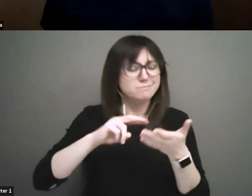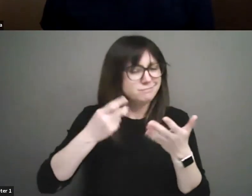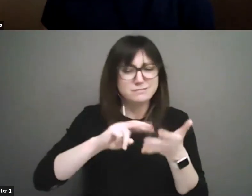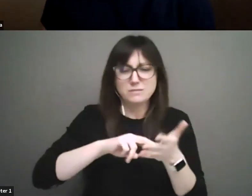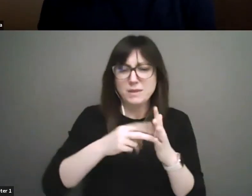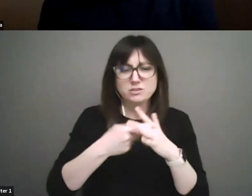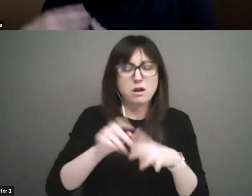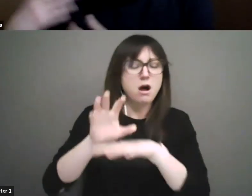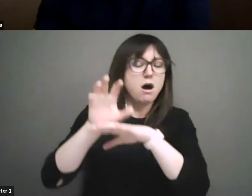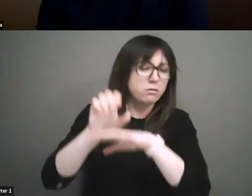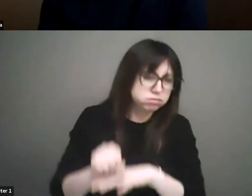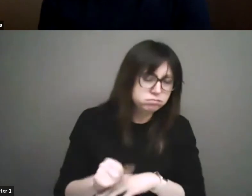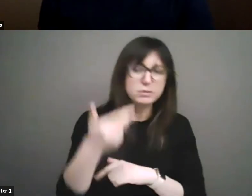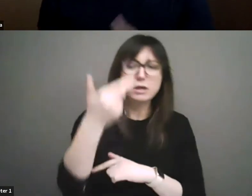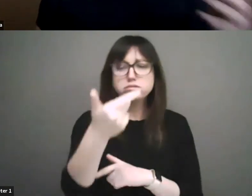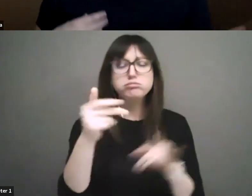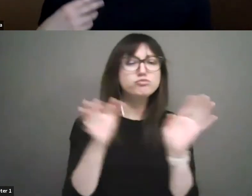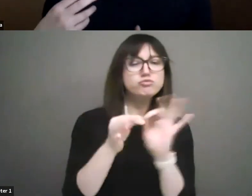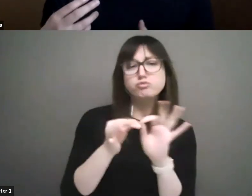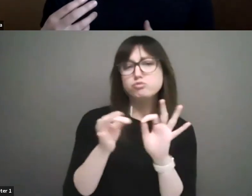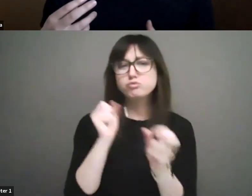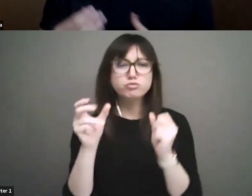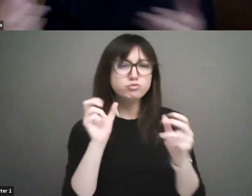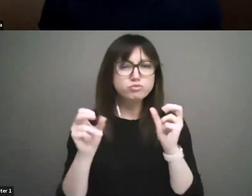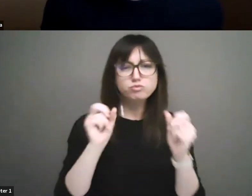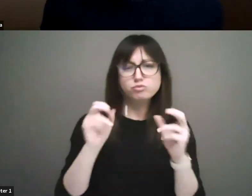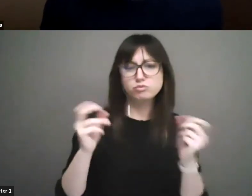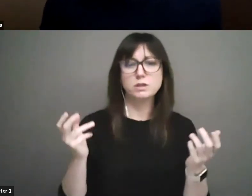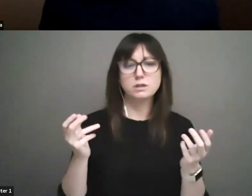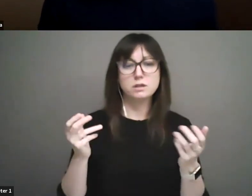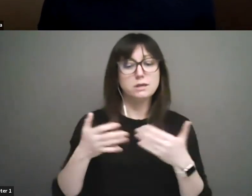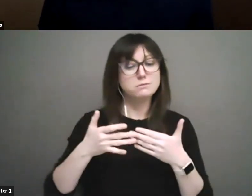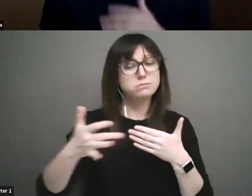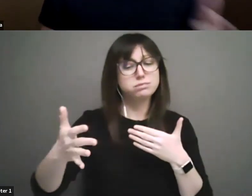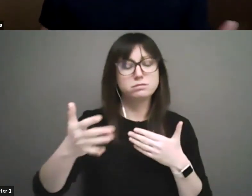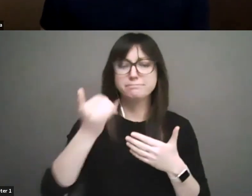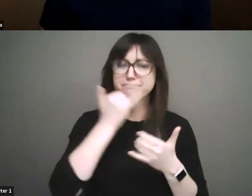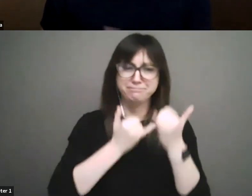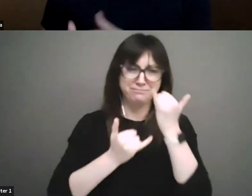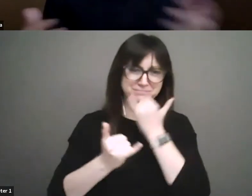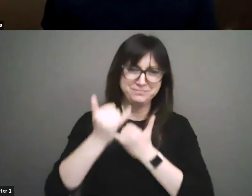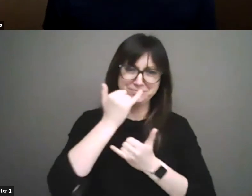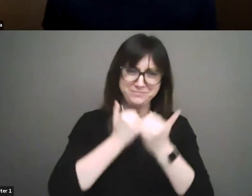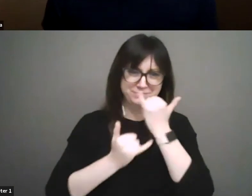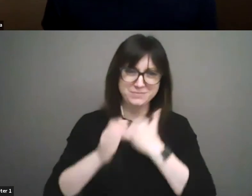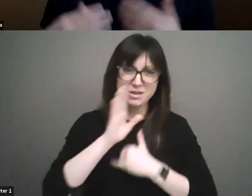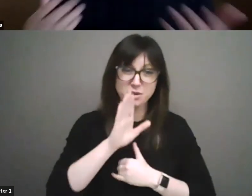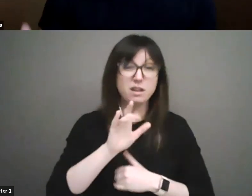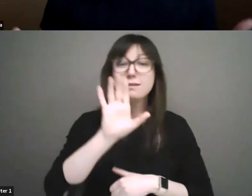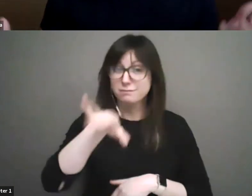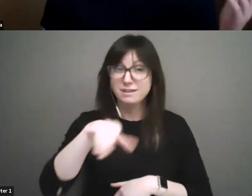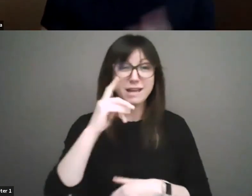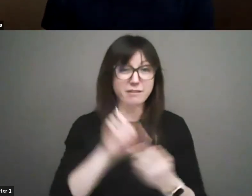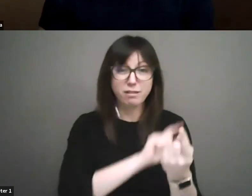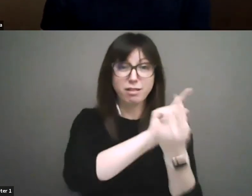rhythm. As you go along, you'll learn that we make mistakes. In person, we make mistakes too. We